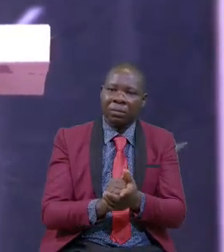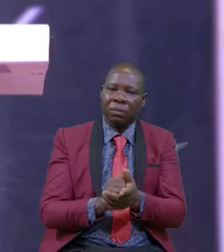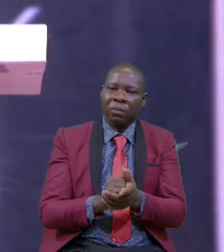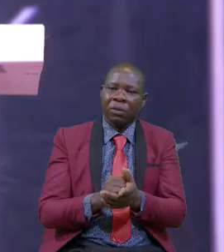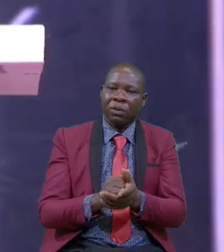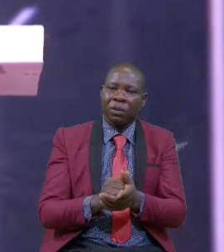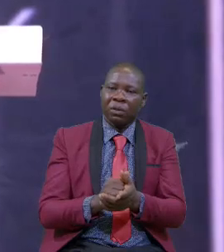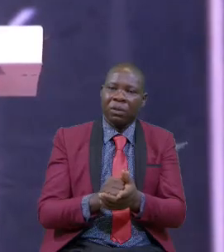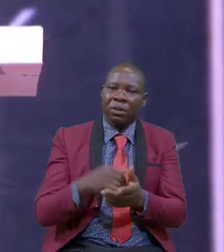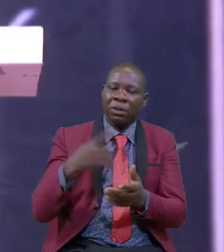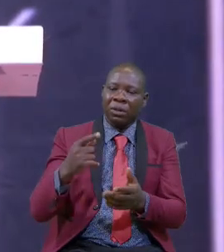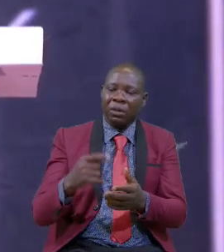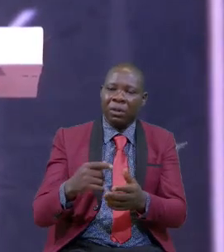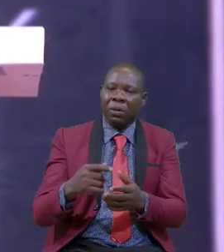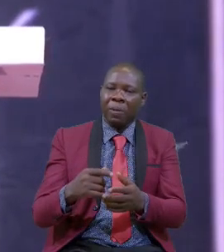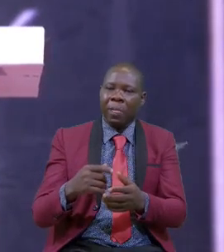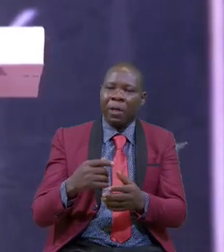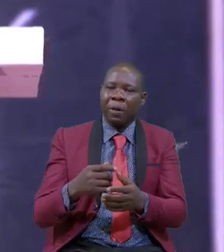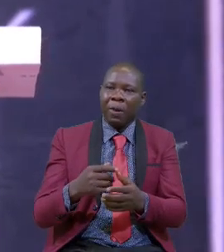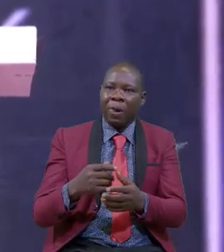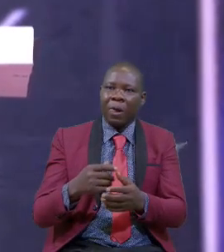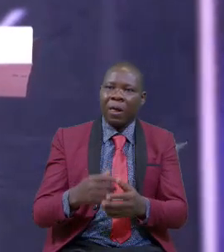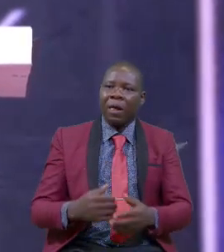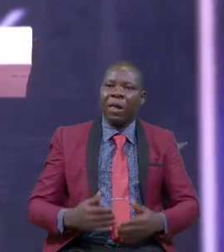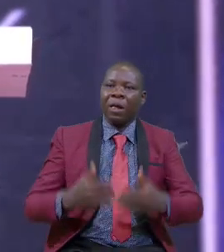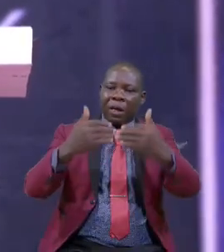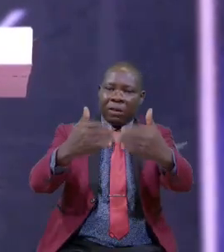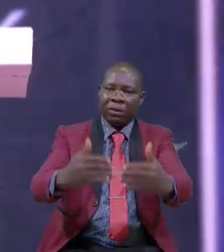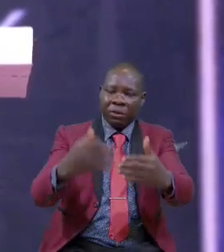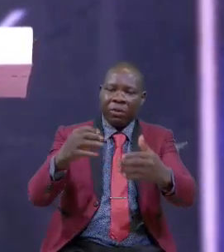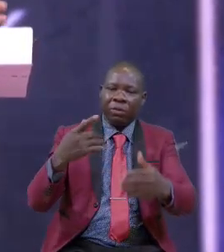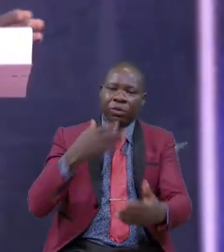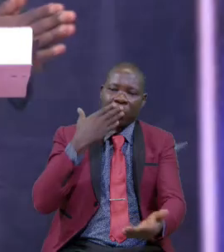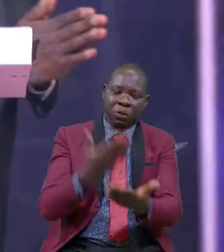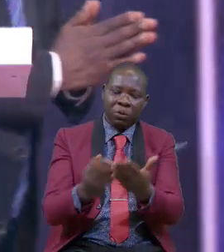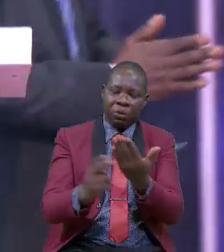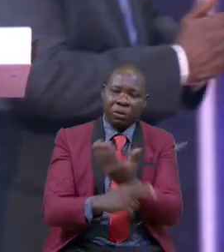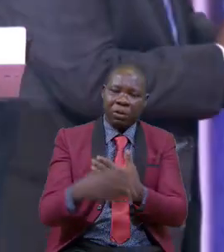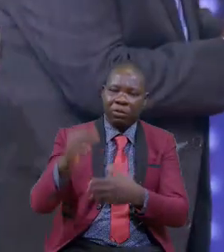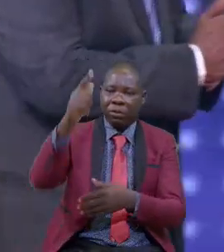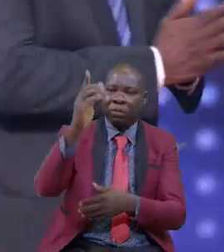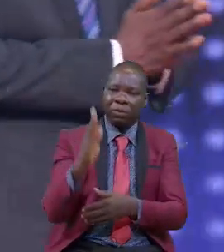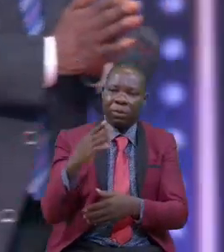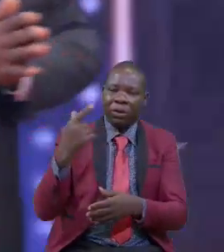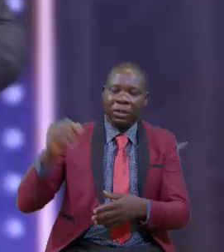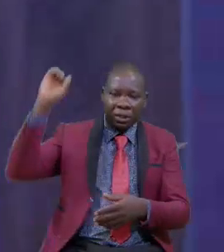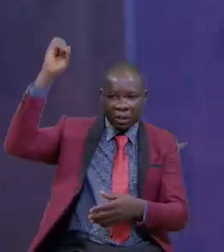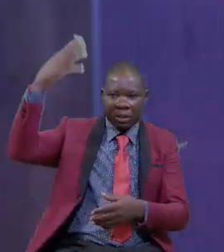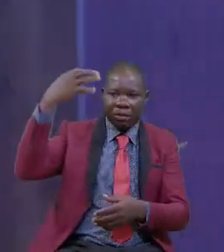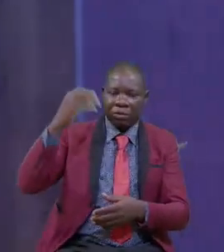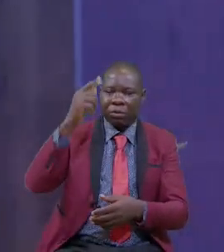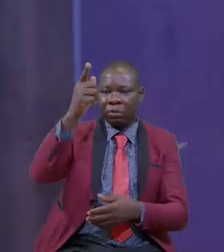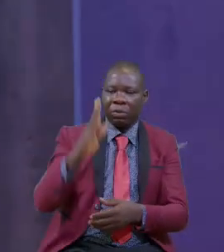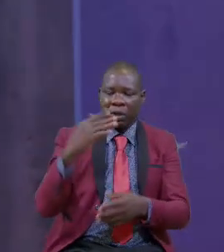the goodness of God, the extension of the grace of God, the extension of the provision of God,